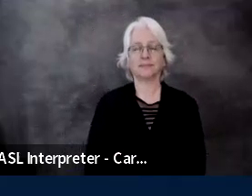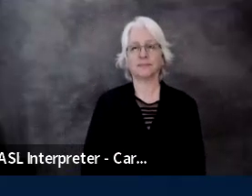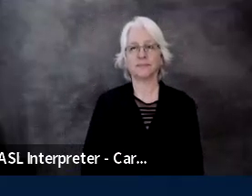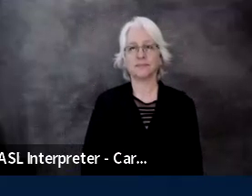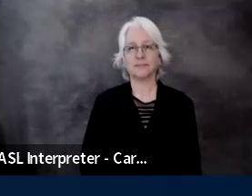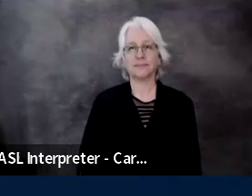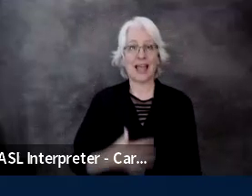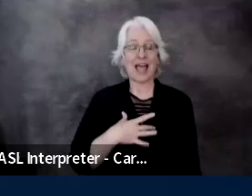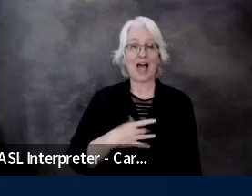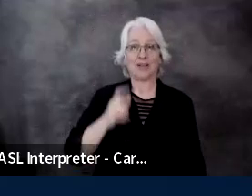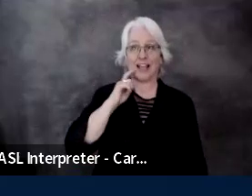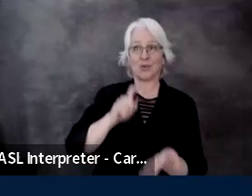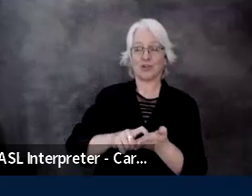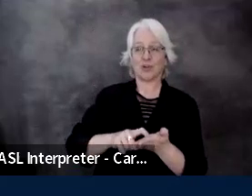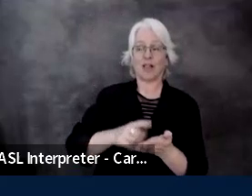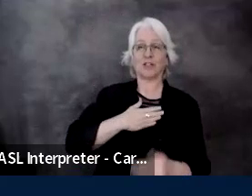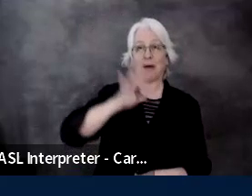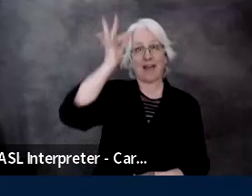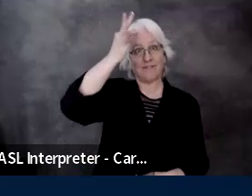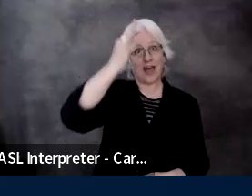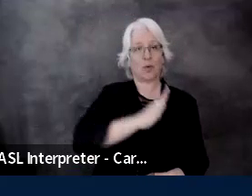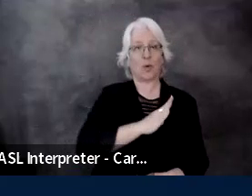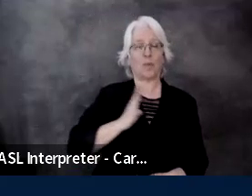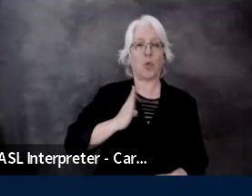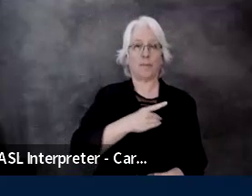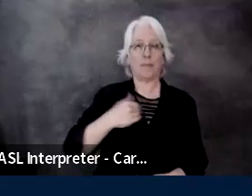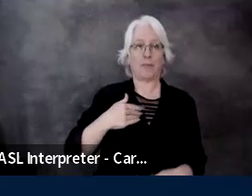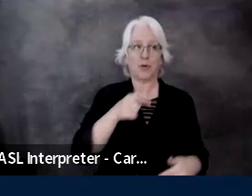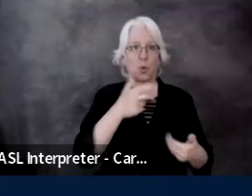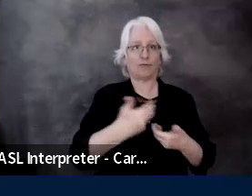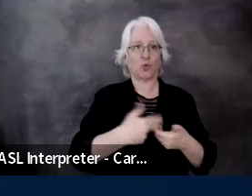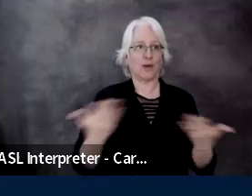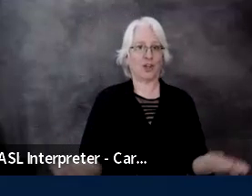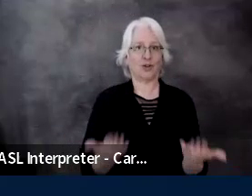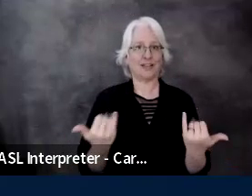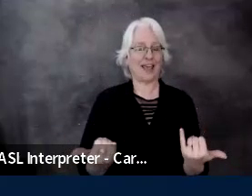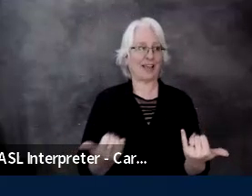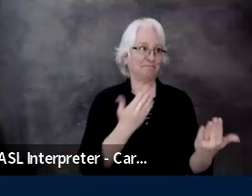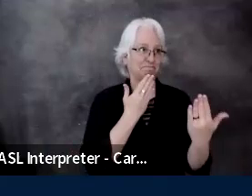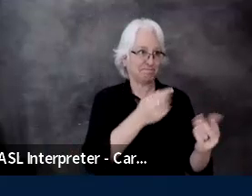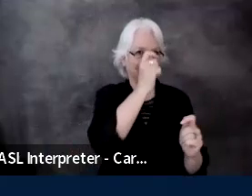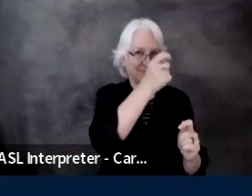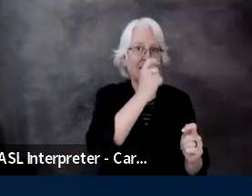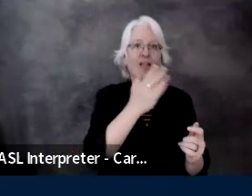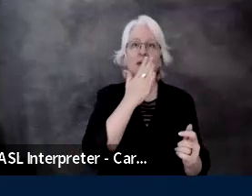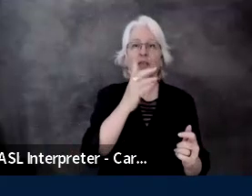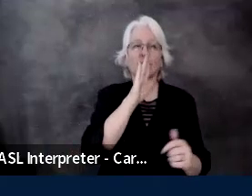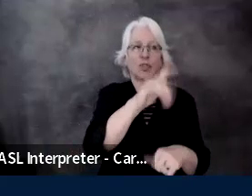like to acknowledge my federal board members that have joined us here today for the hearing and thank them for making